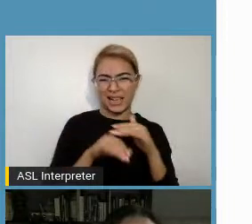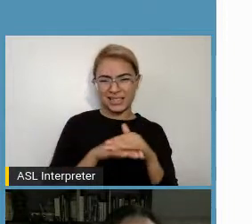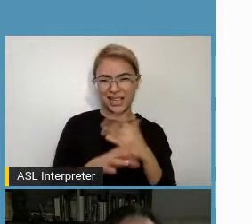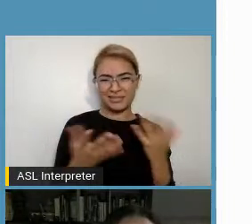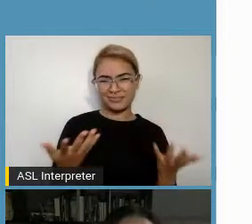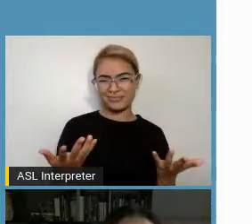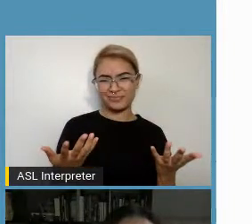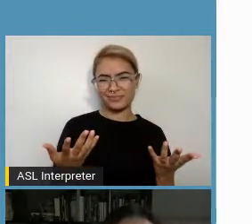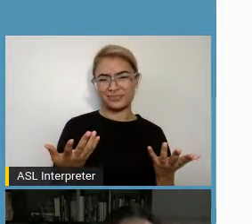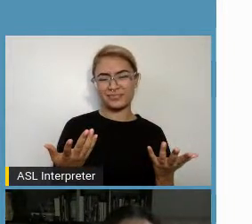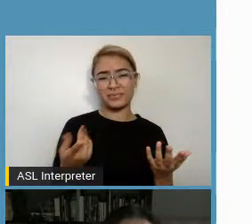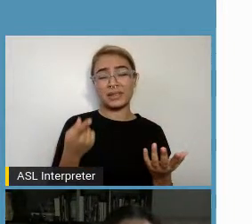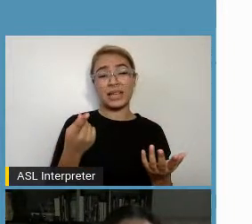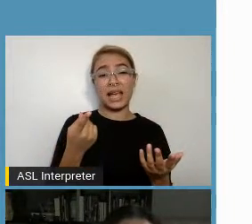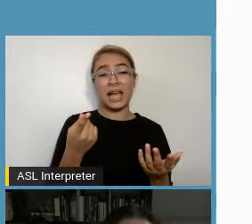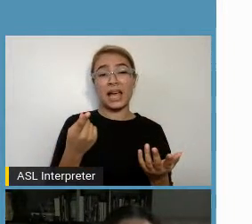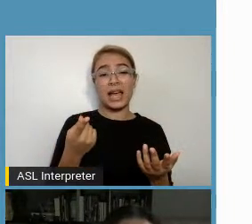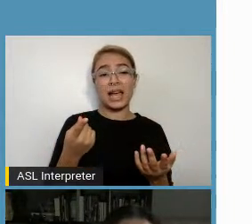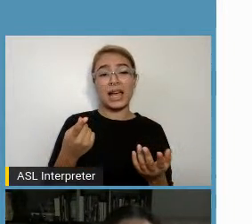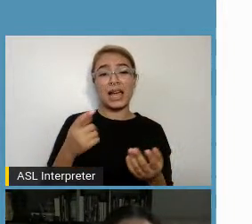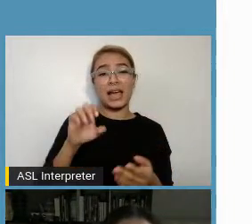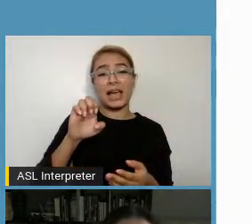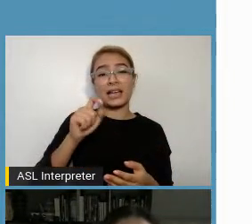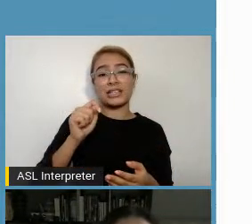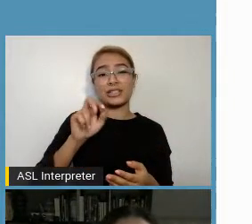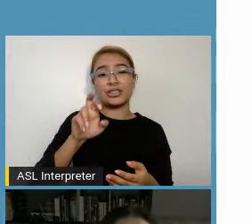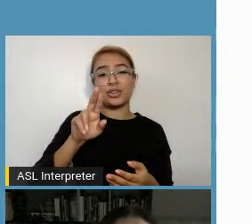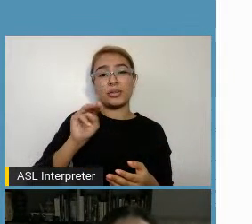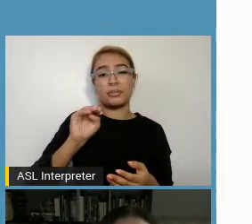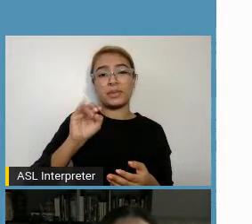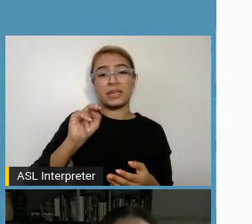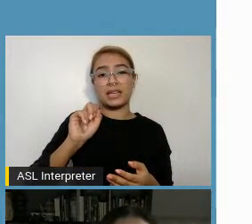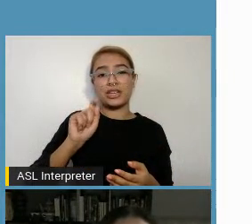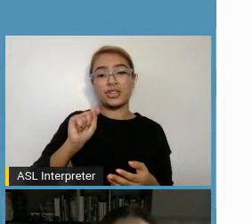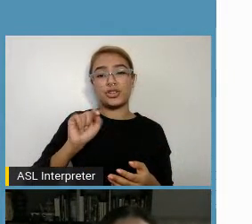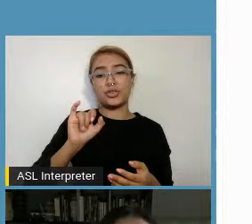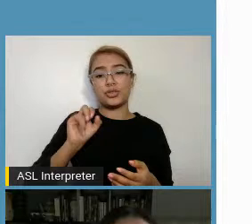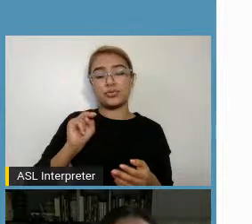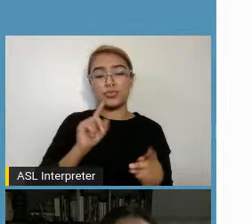is basically an extermination order that was given